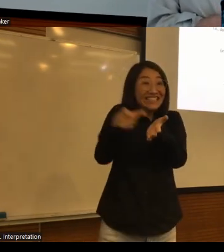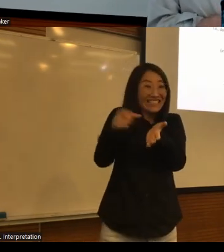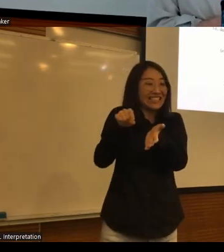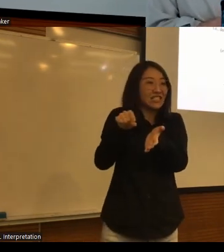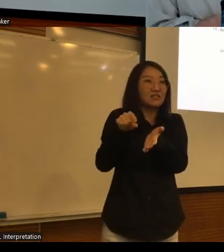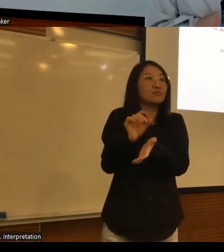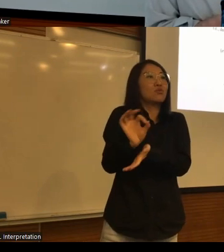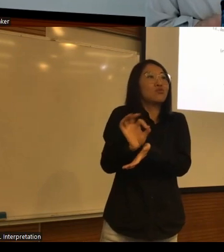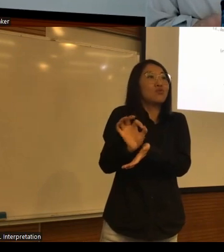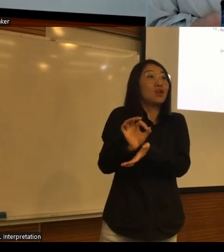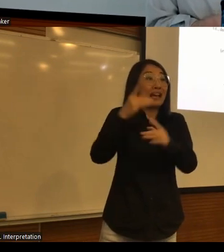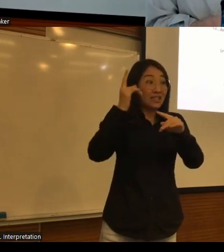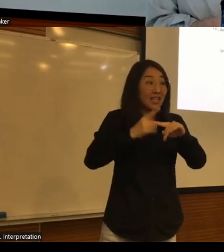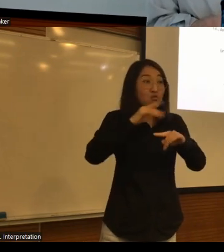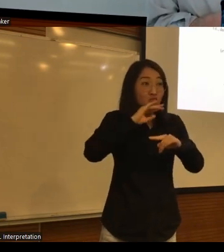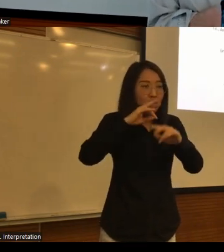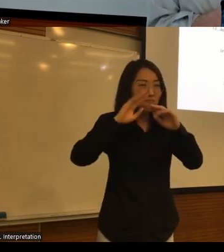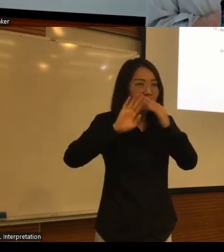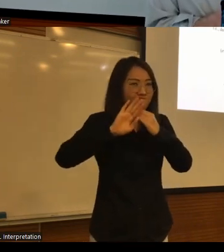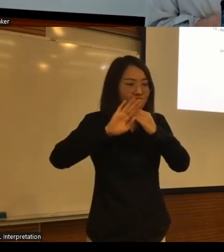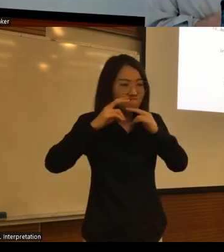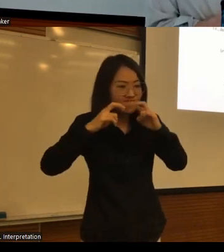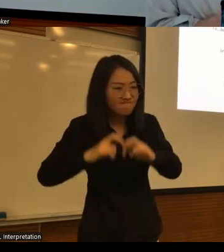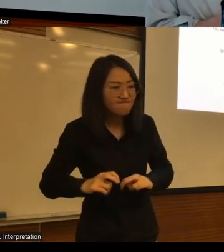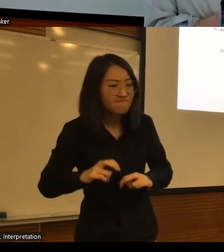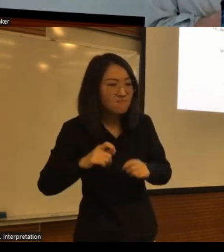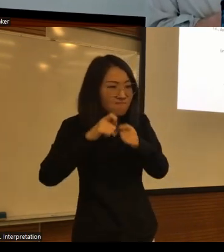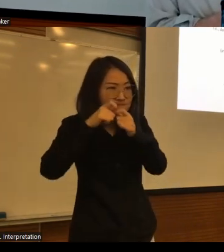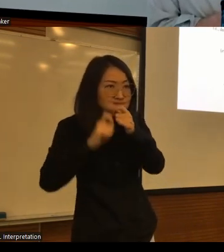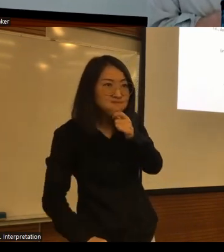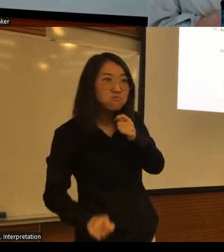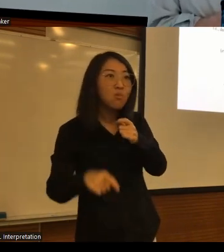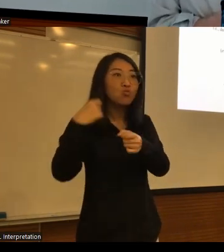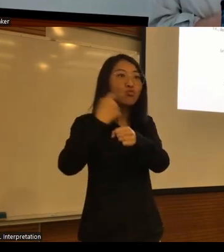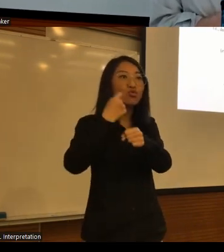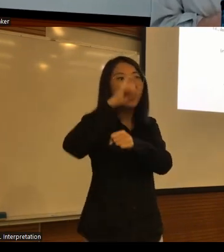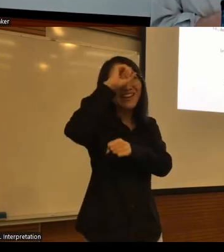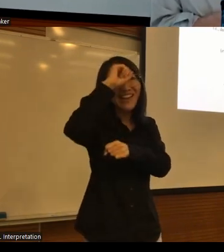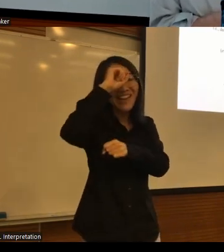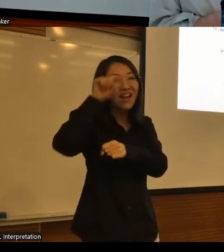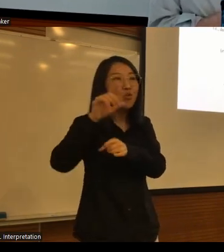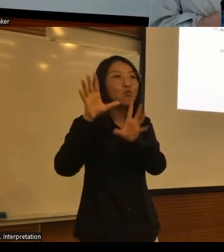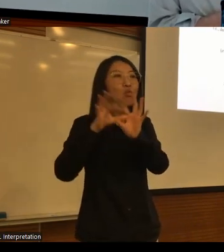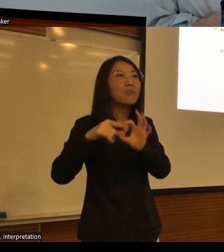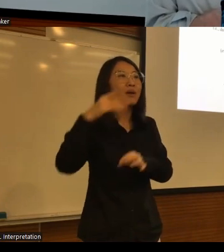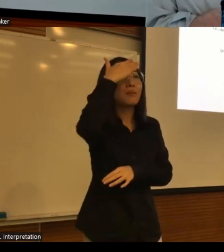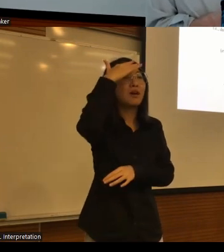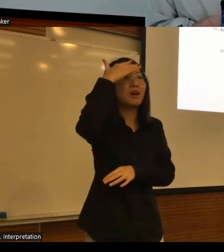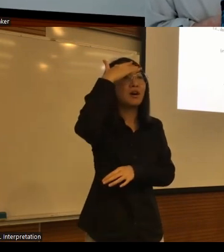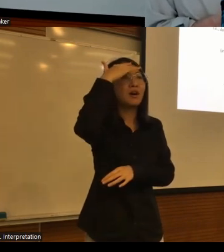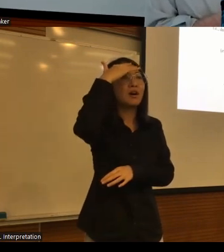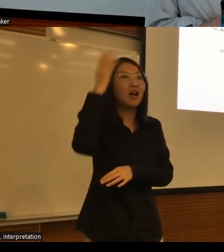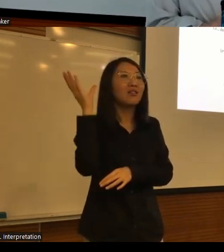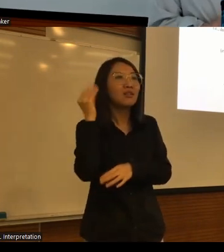closely, which I have done later, you find that working memory is part of comprehension, as I just showed. It